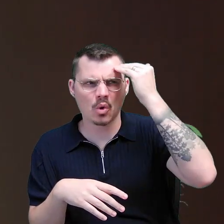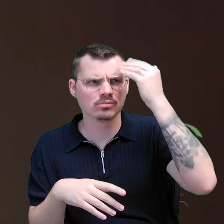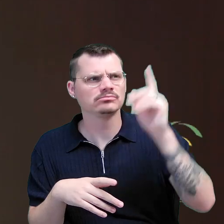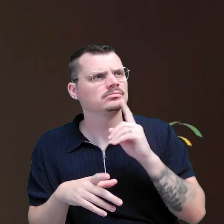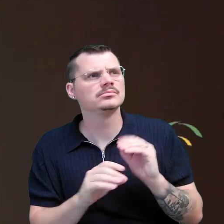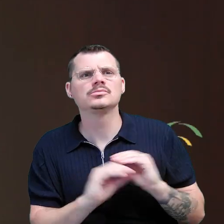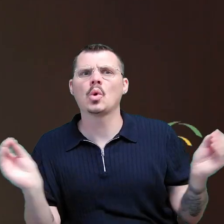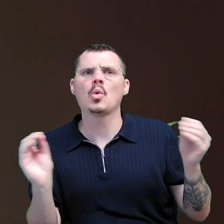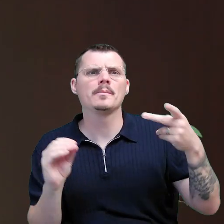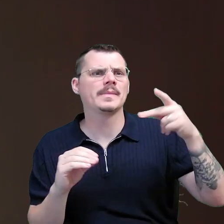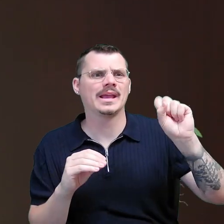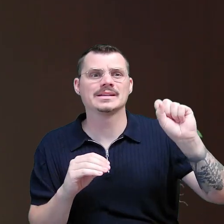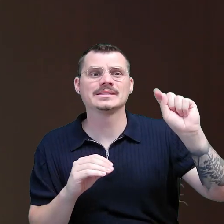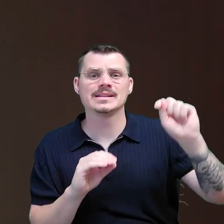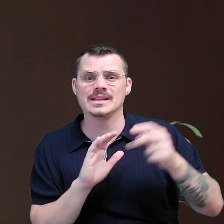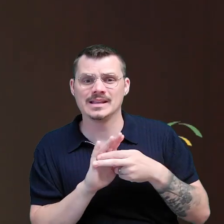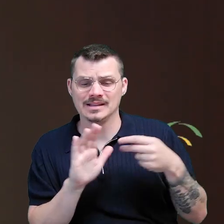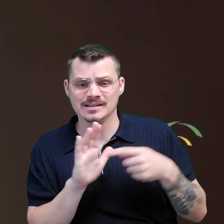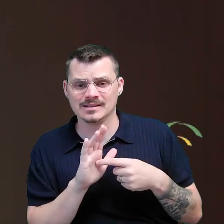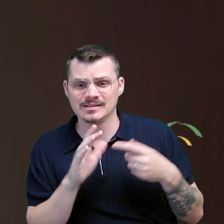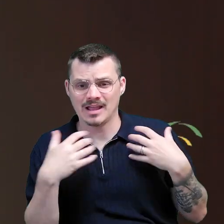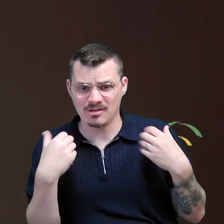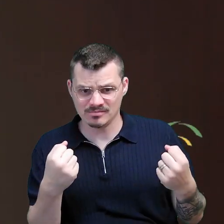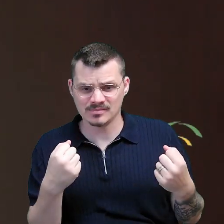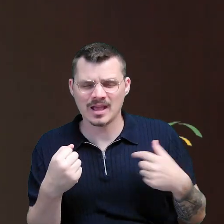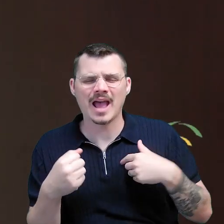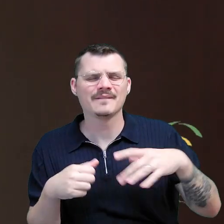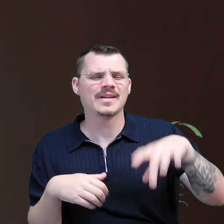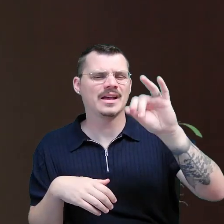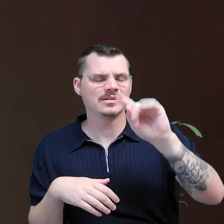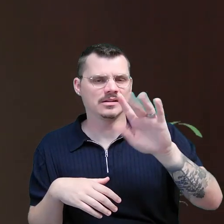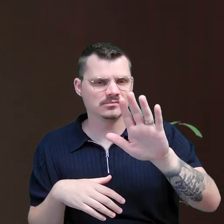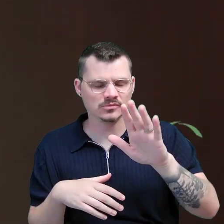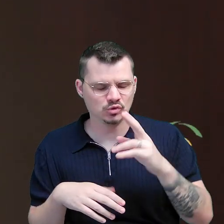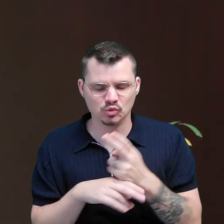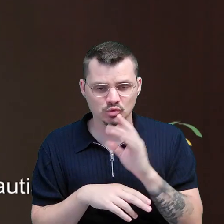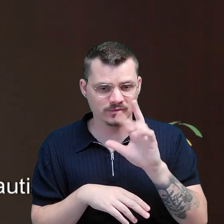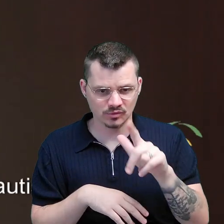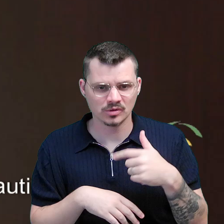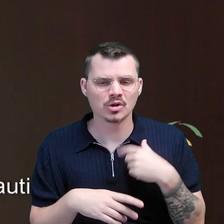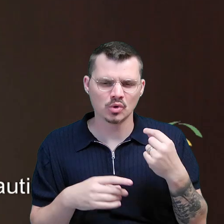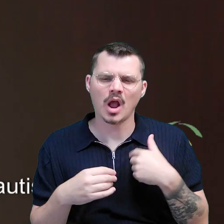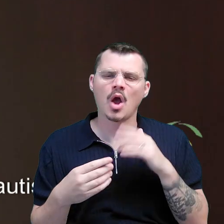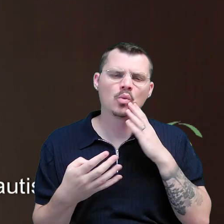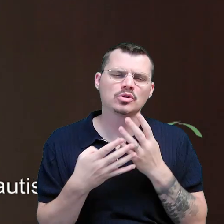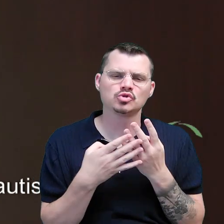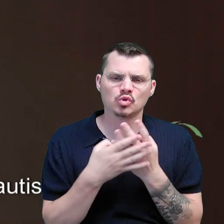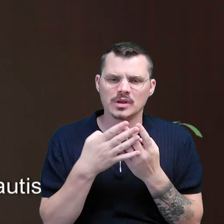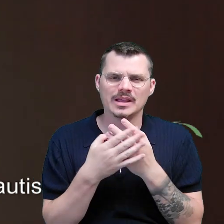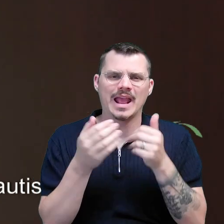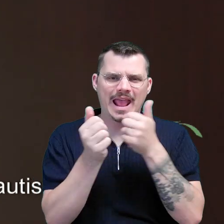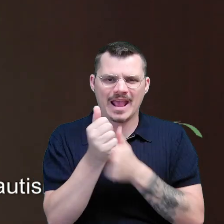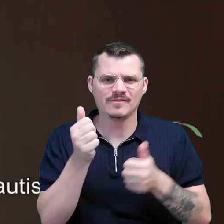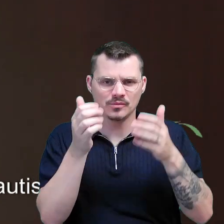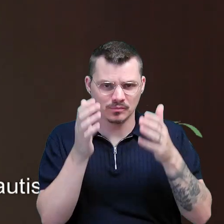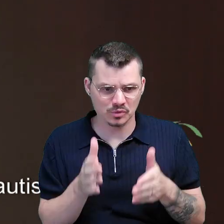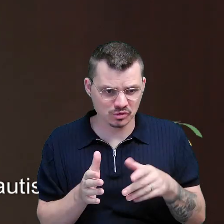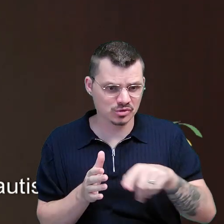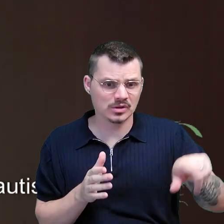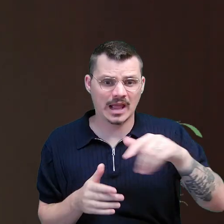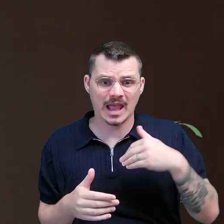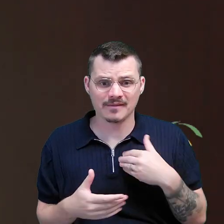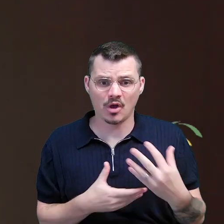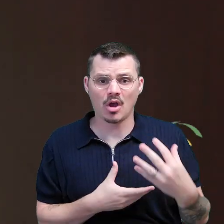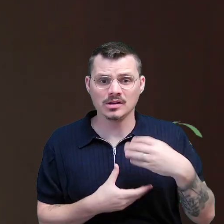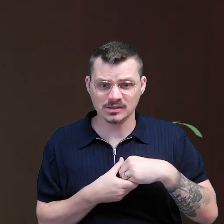PST conditions. I've found it useful in my own clinical practice to screen every person I work with who has